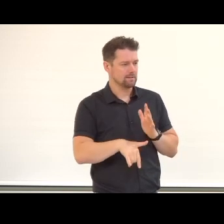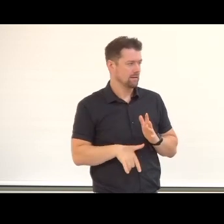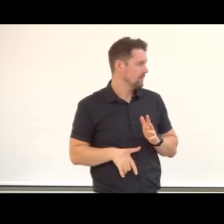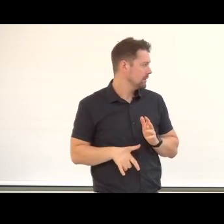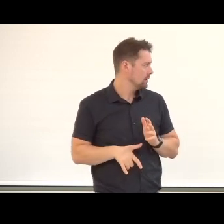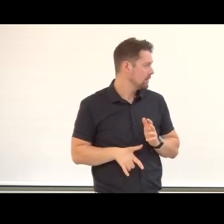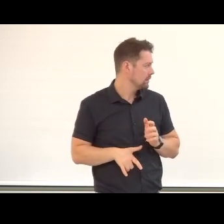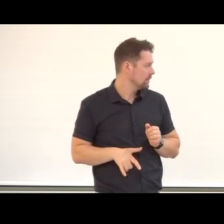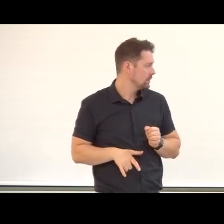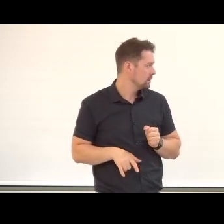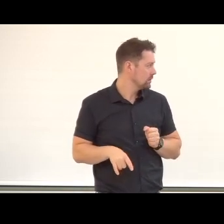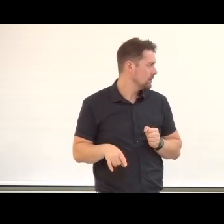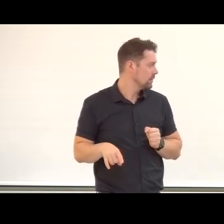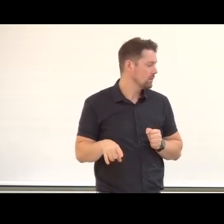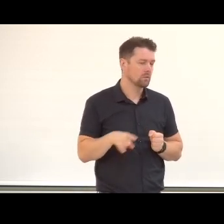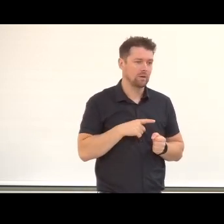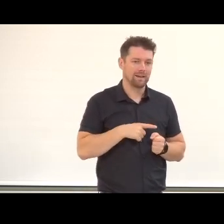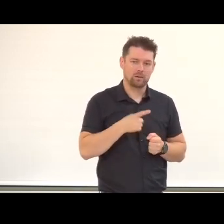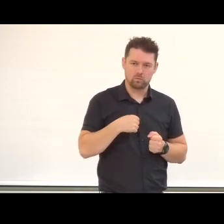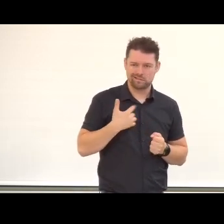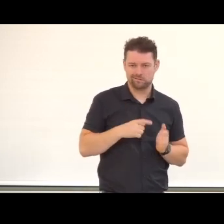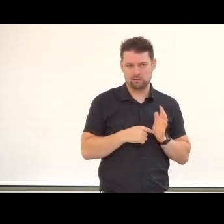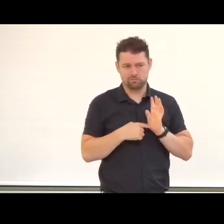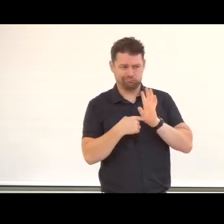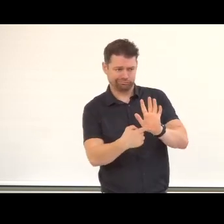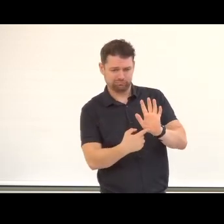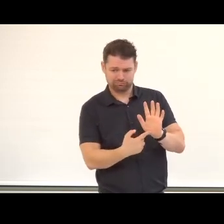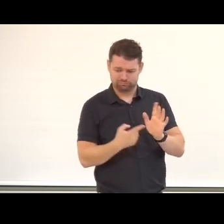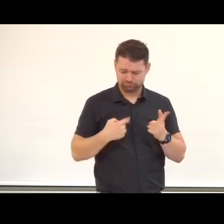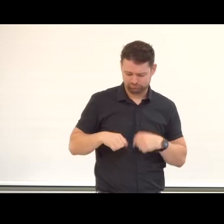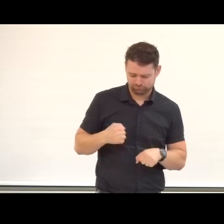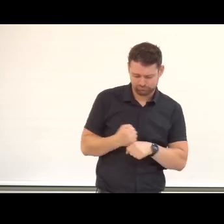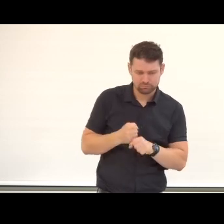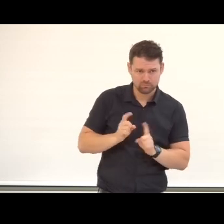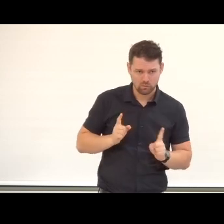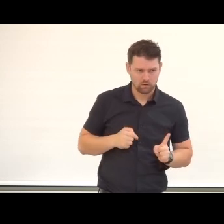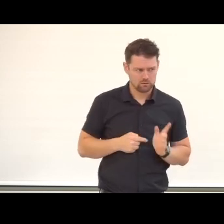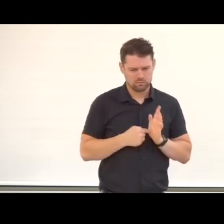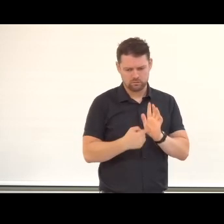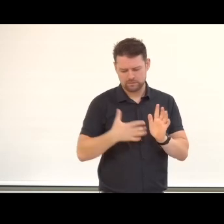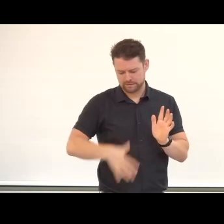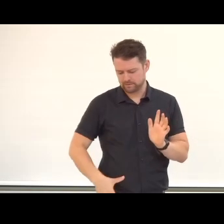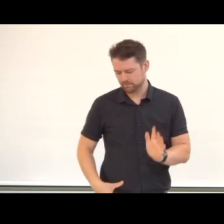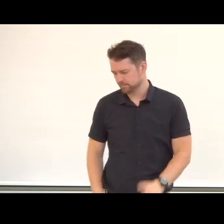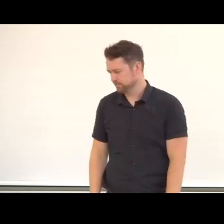because we need to communicate what we're doing for others to join us. Okay.